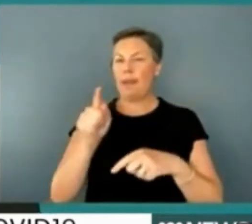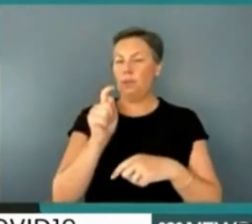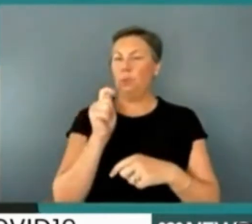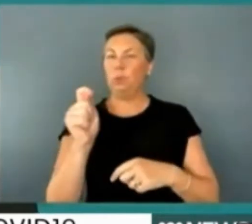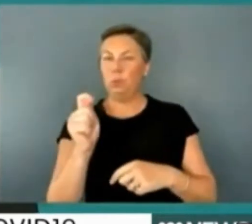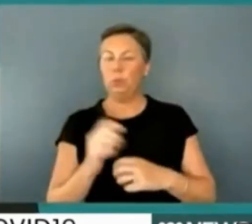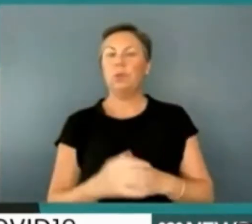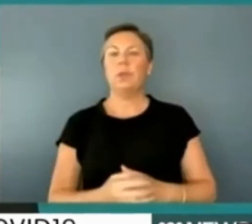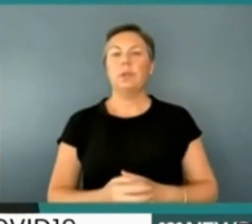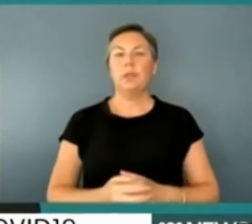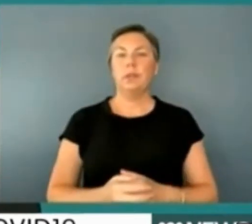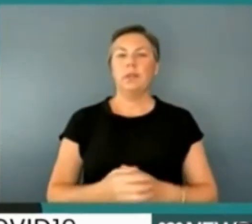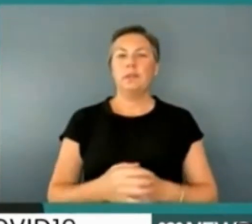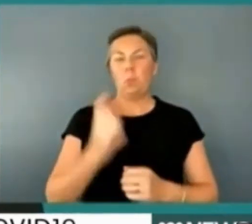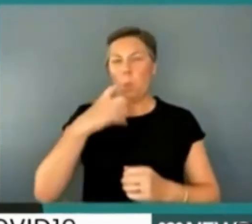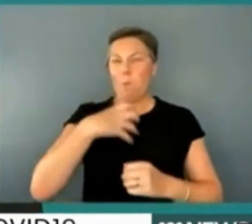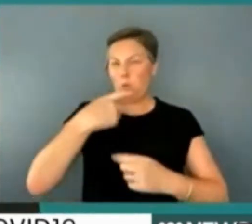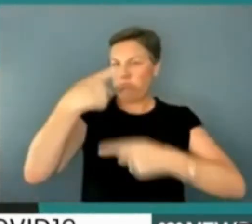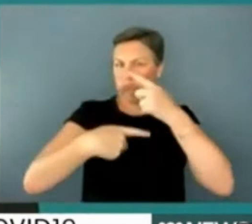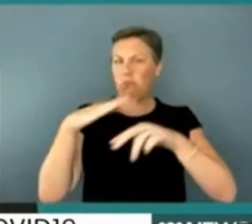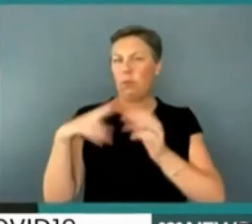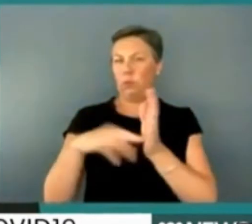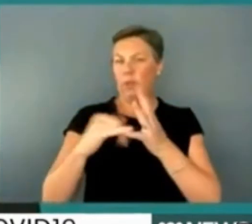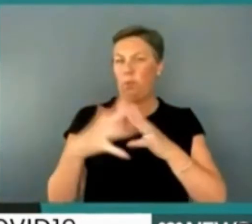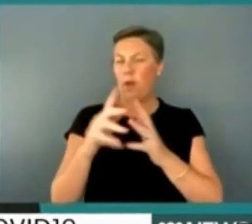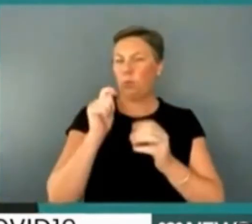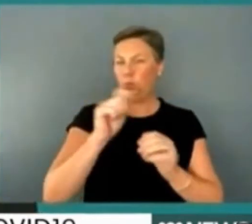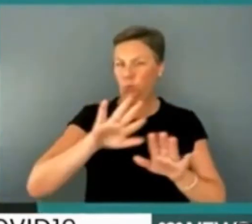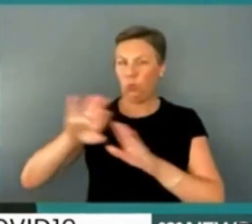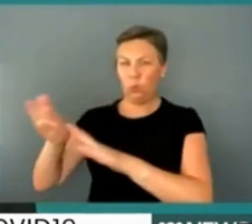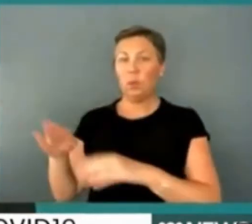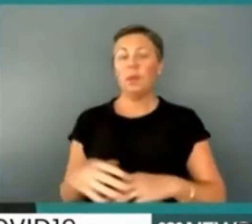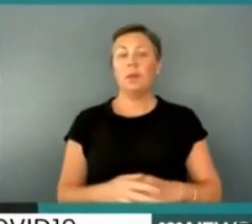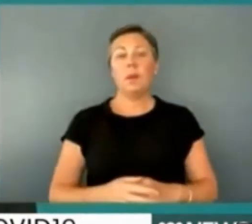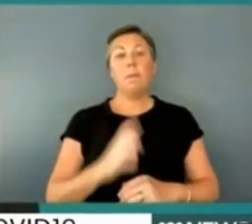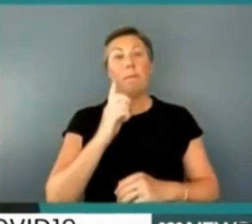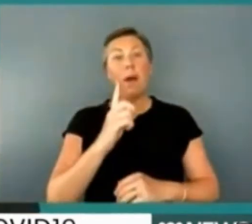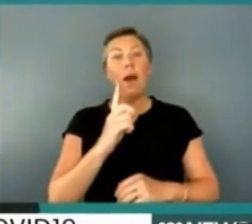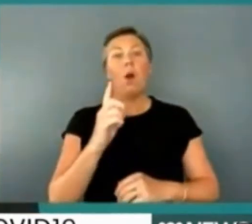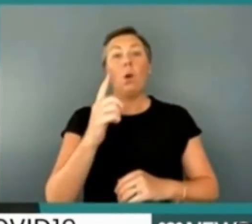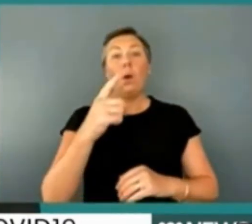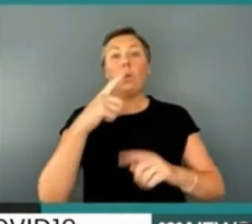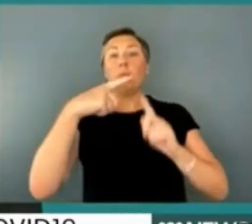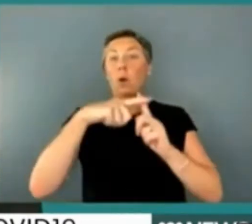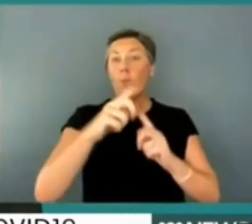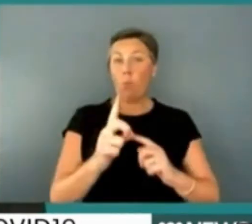and related to the New South Wales hotspot. But importantly, there's been no new deaths for some